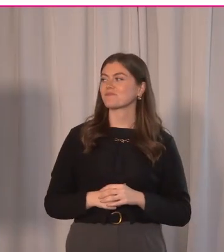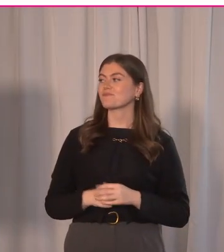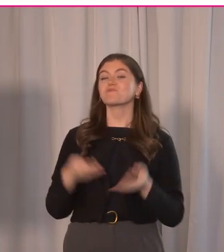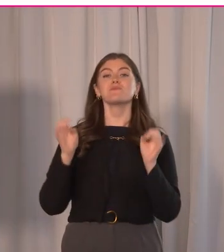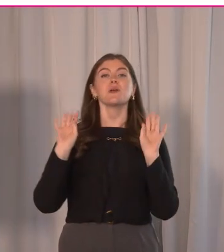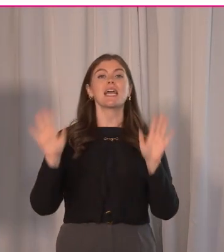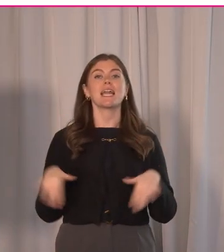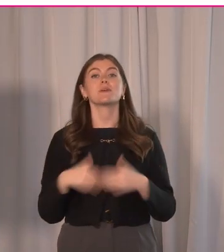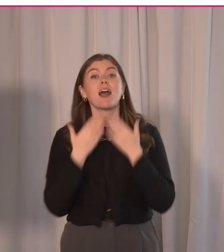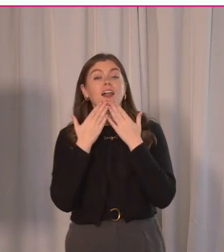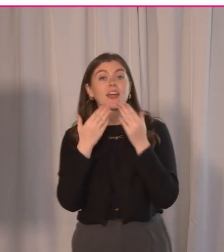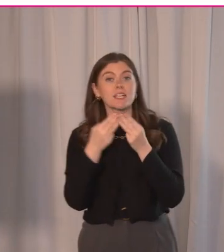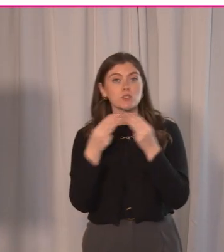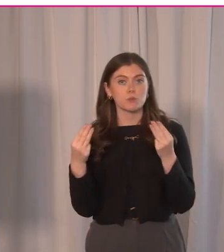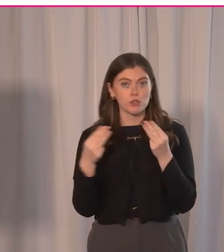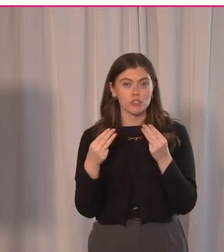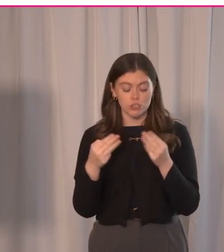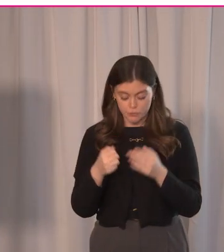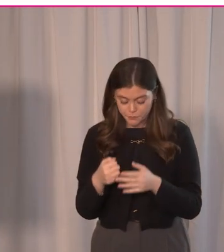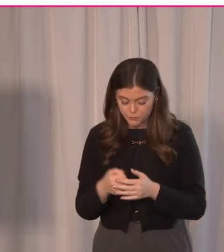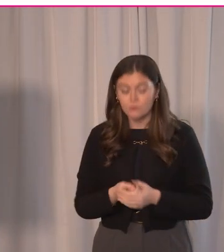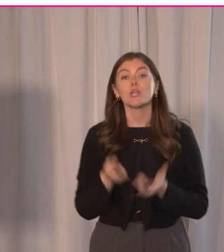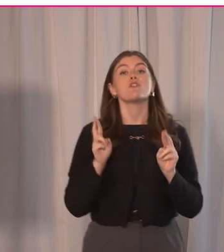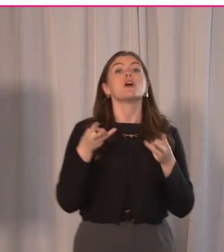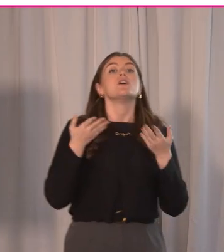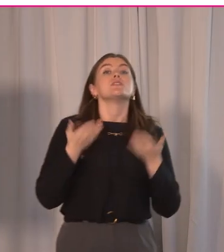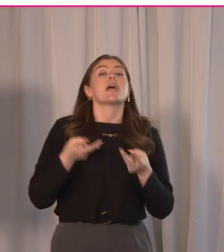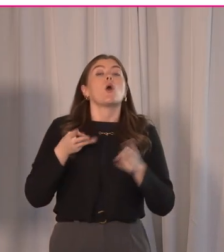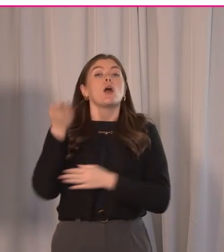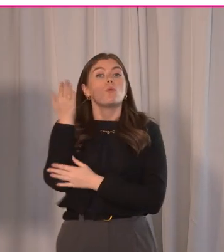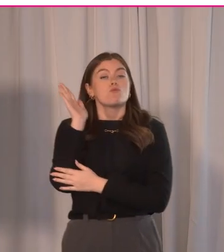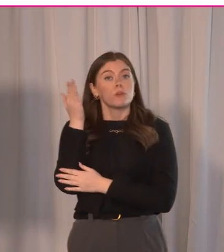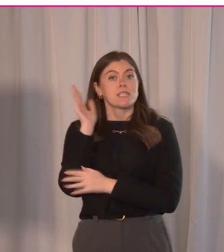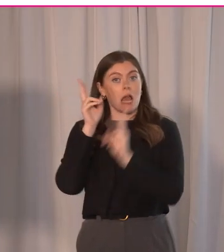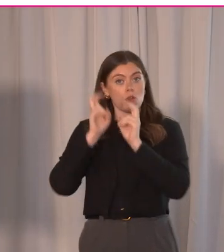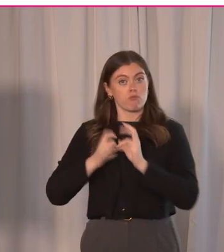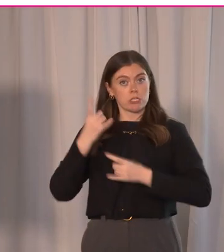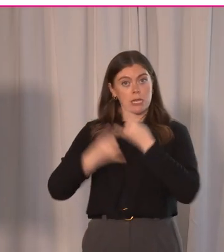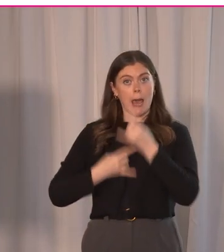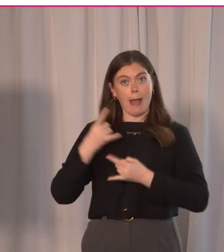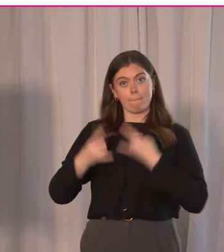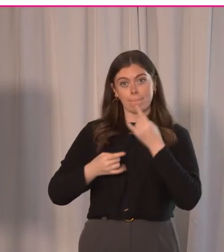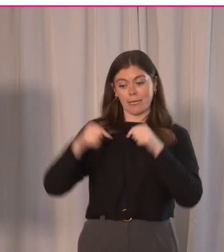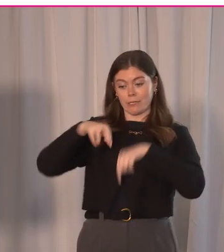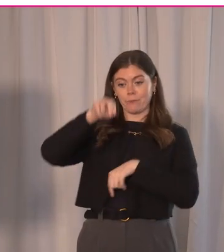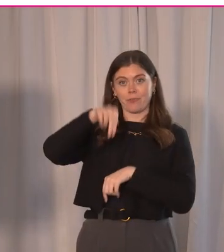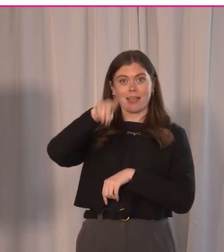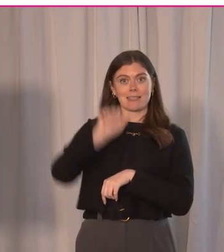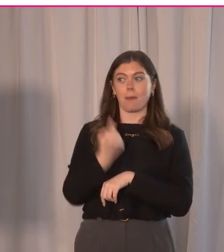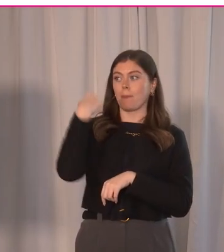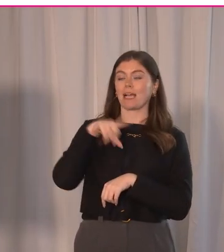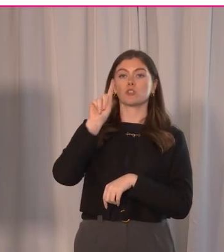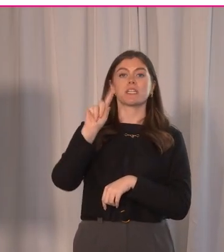Okay, thank you so much. So yeah, I'm going to present on work that was done in the NDA in 2021